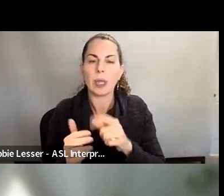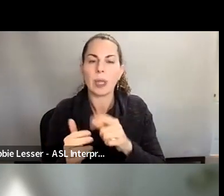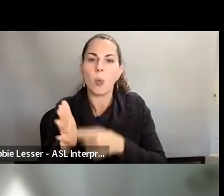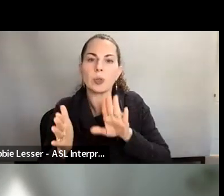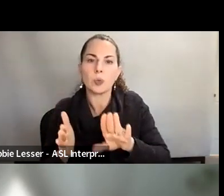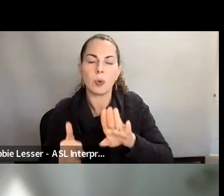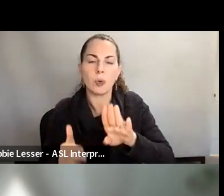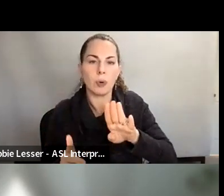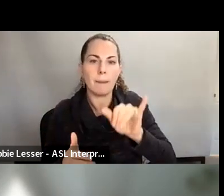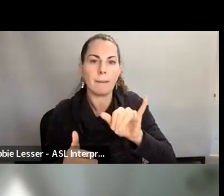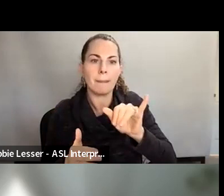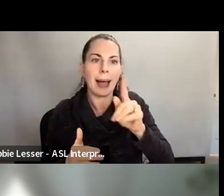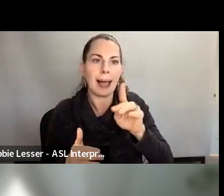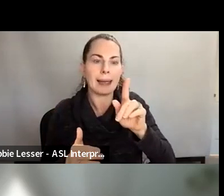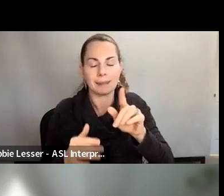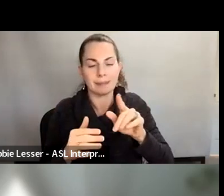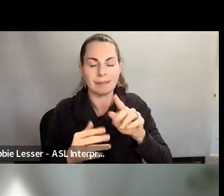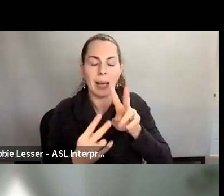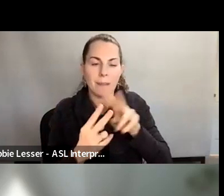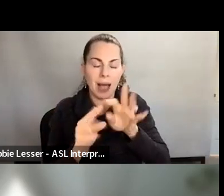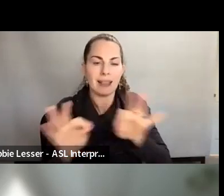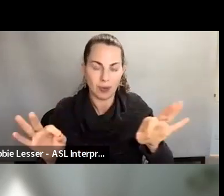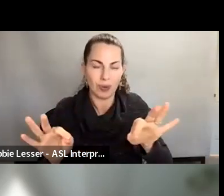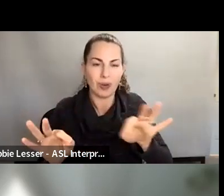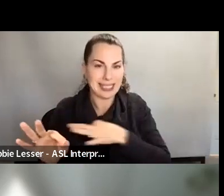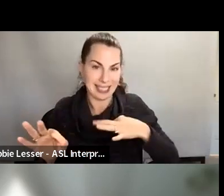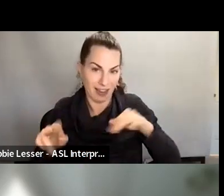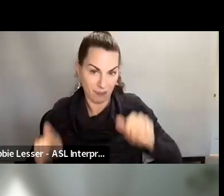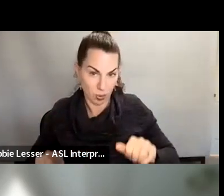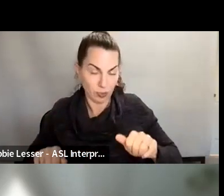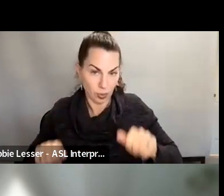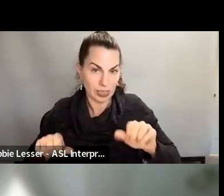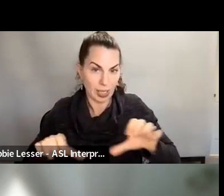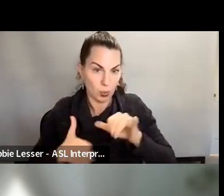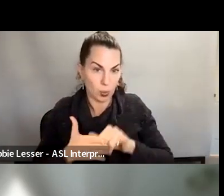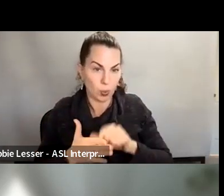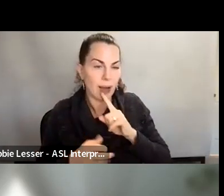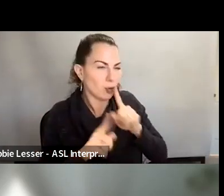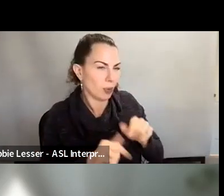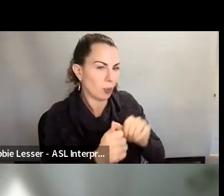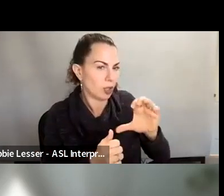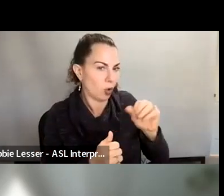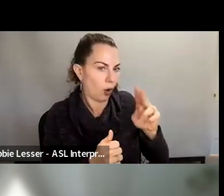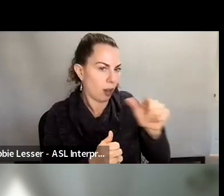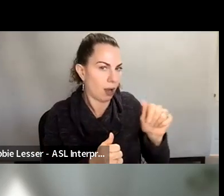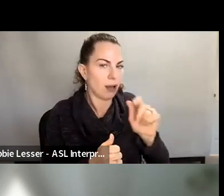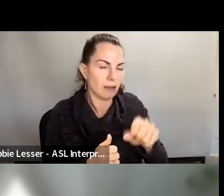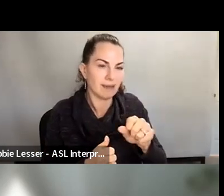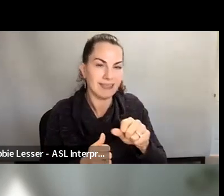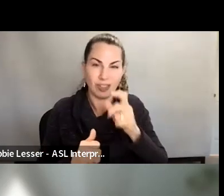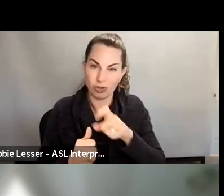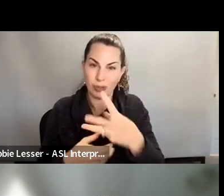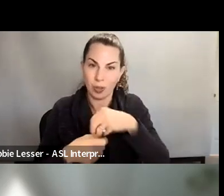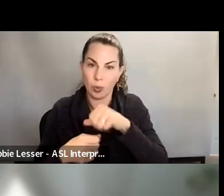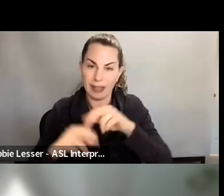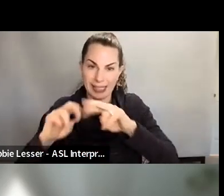bilingual staffer allowed to do, that is, I defer to Carla, but that should be part of the assessment, right? And again,